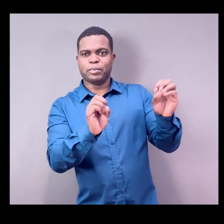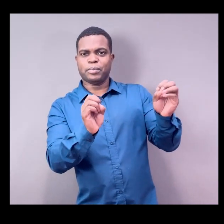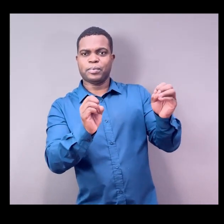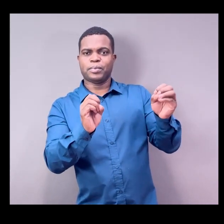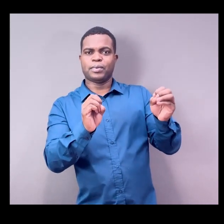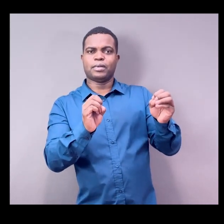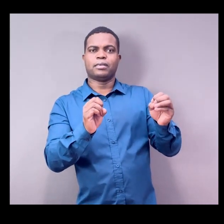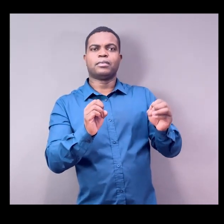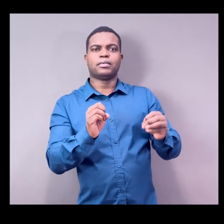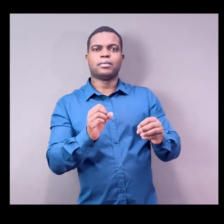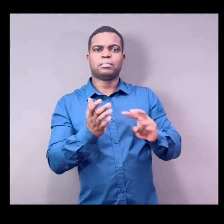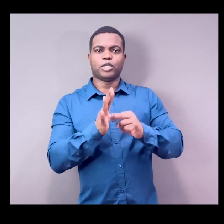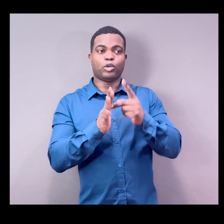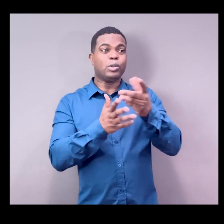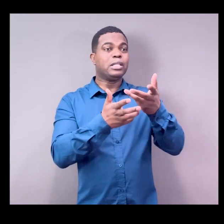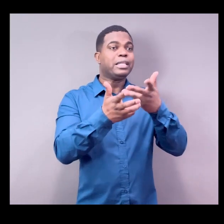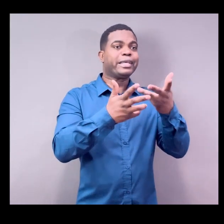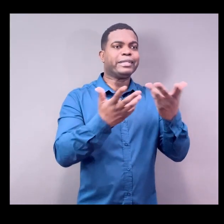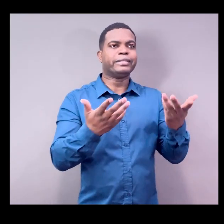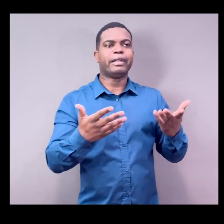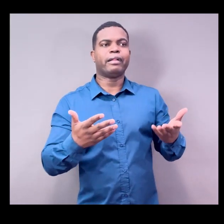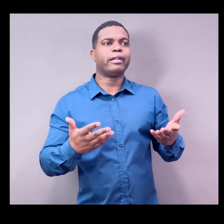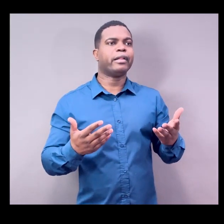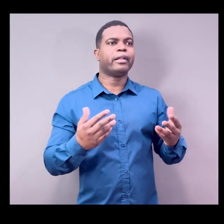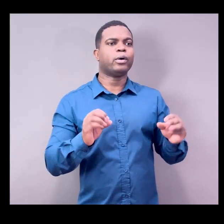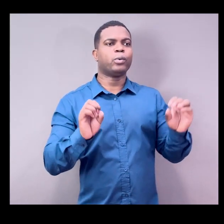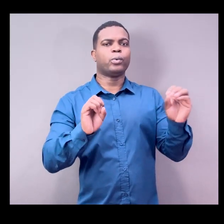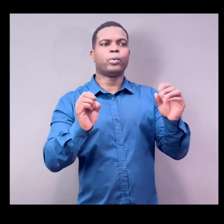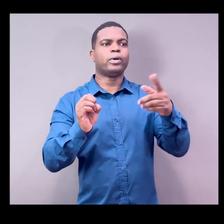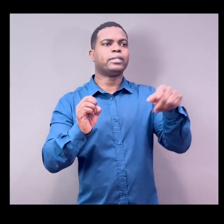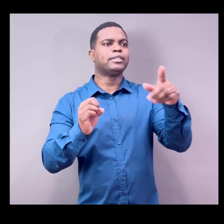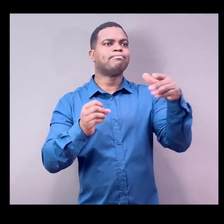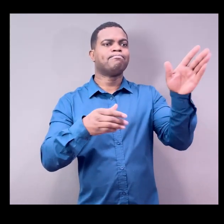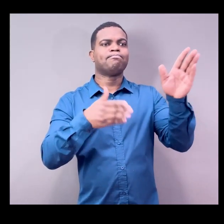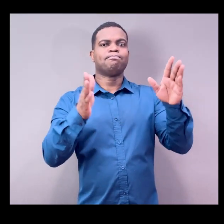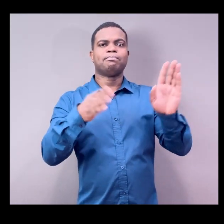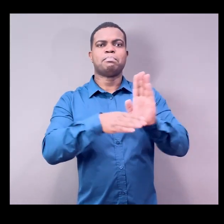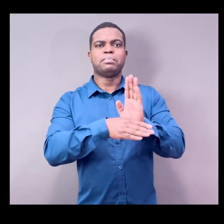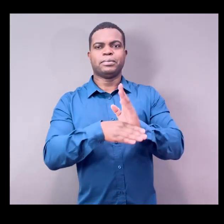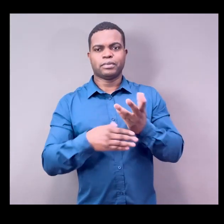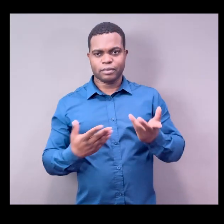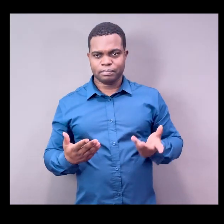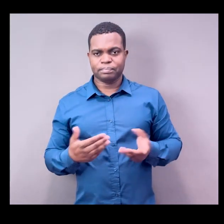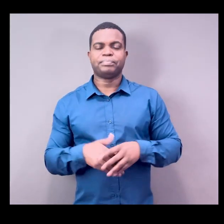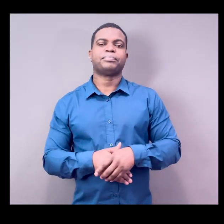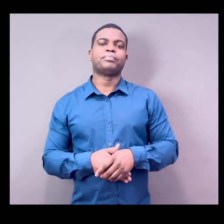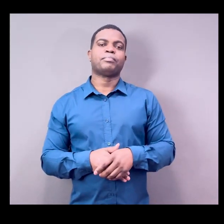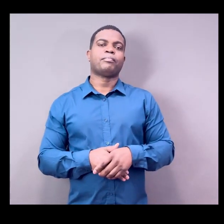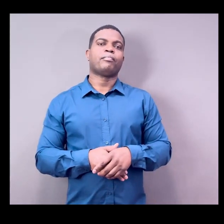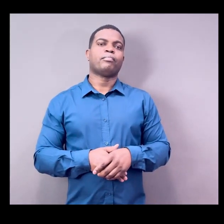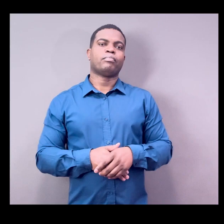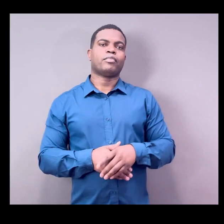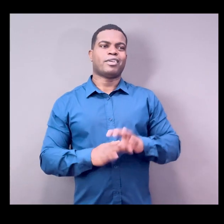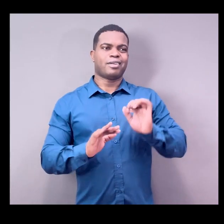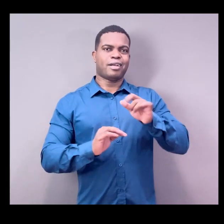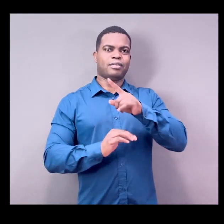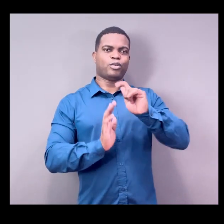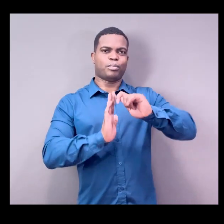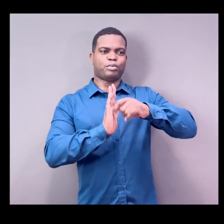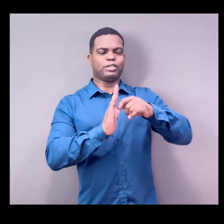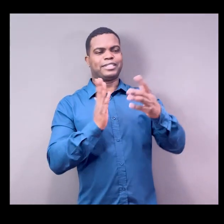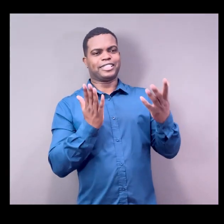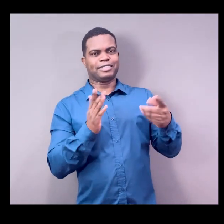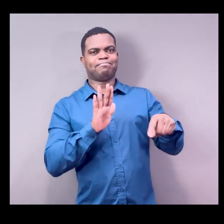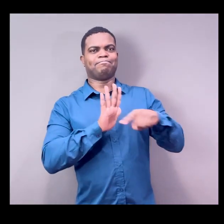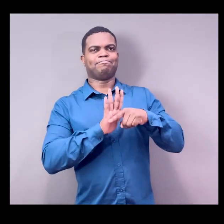affect your engagement, your communication, and even it might affect the outcome